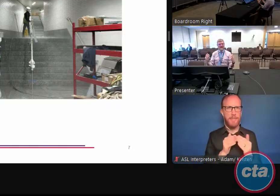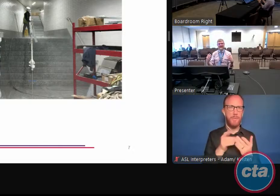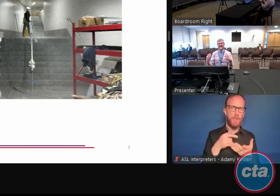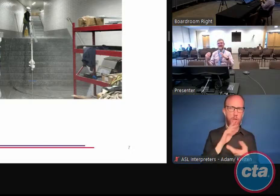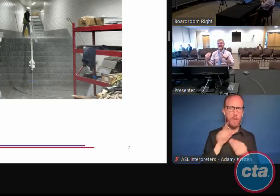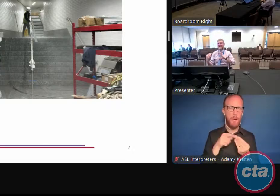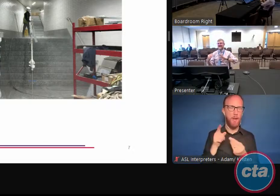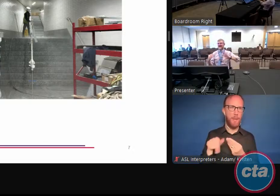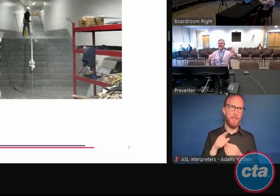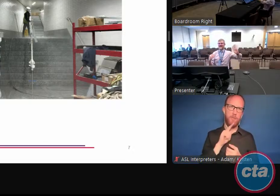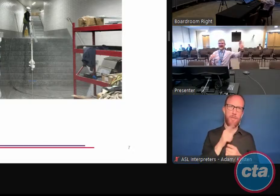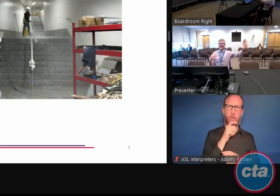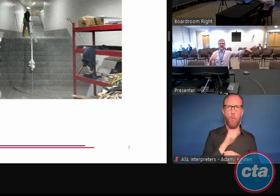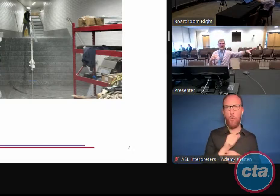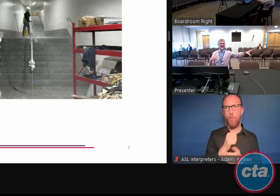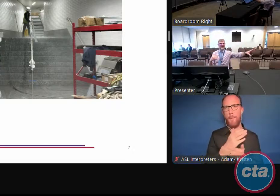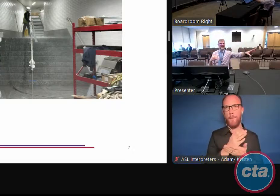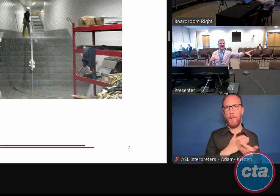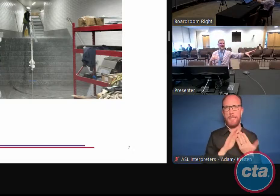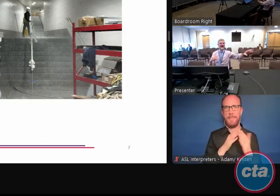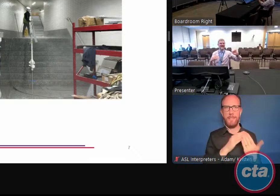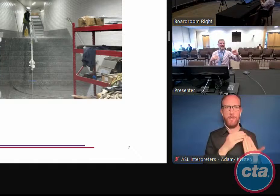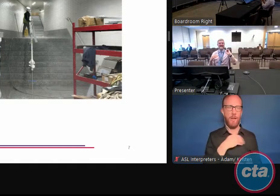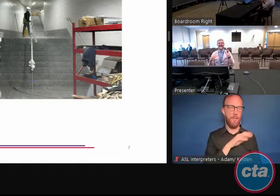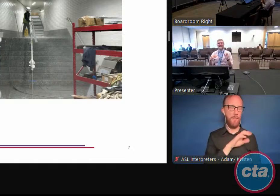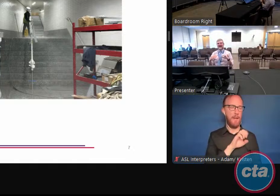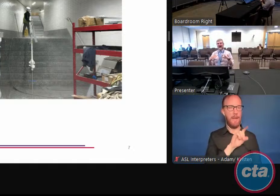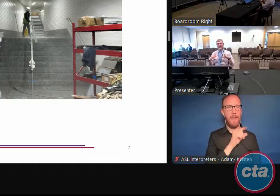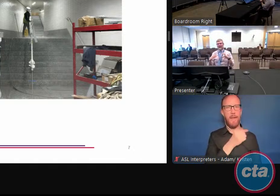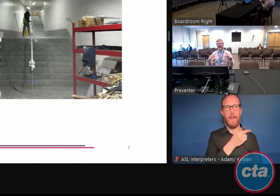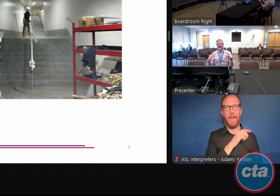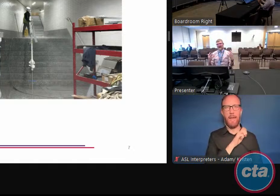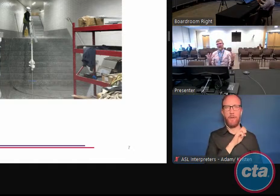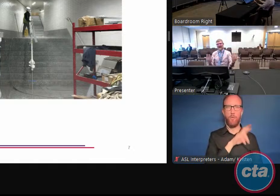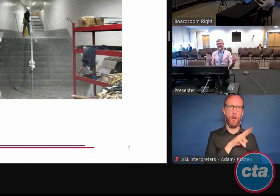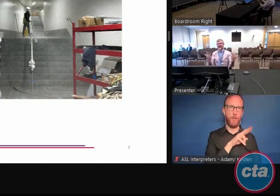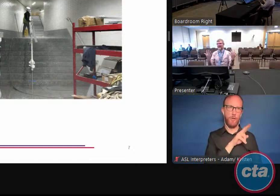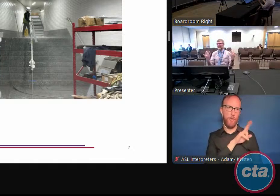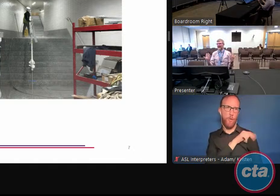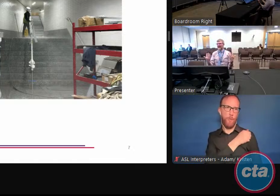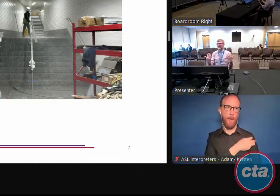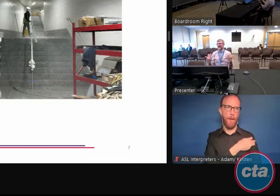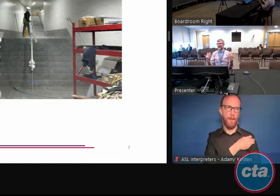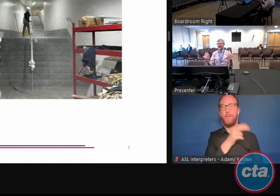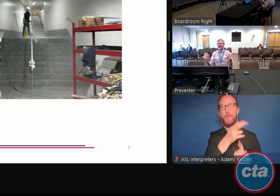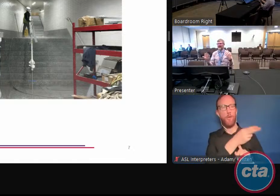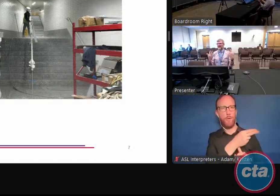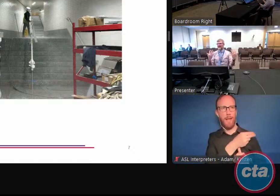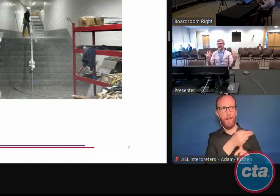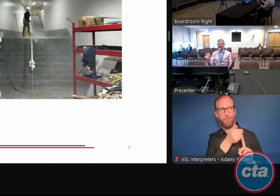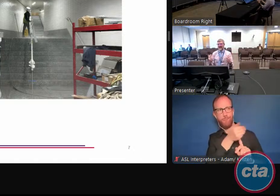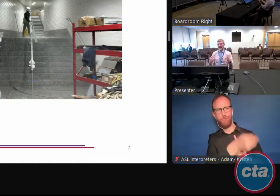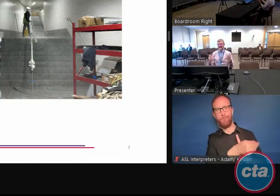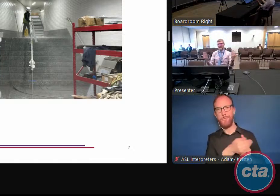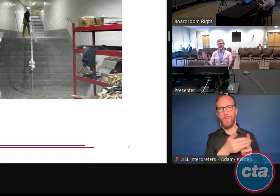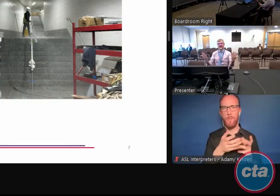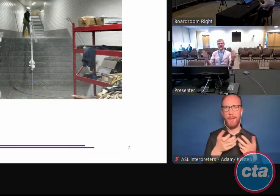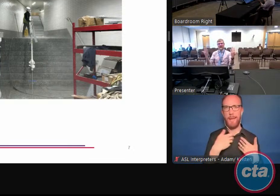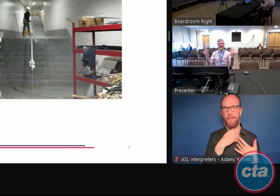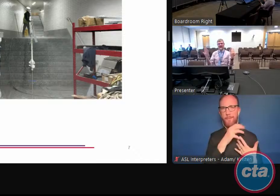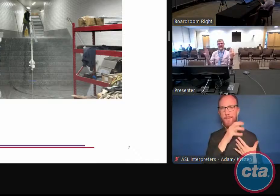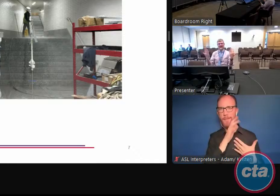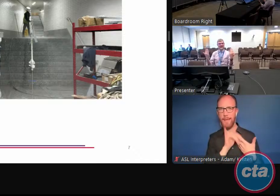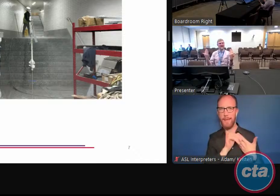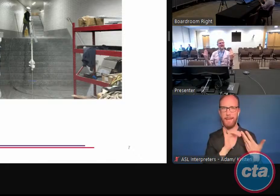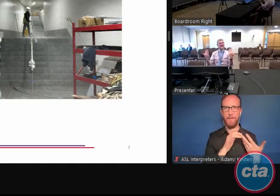portion of the city. You've got this connection to the Edgewater Hotel down the block, right? And so they wanted to keep some of that historical sense of that tie-in. So there is a little